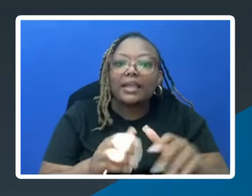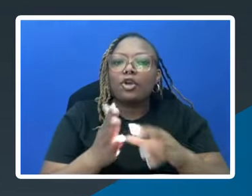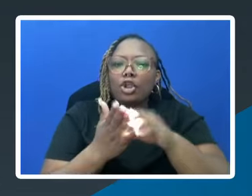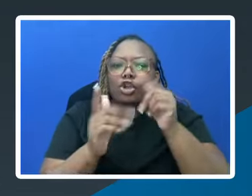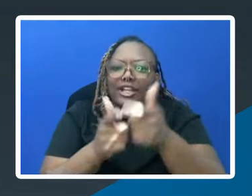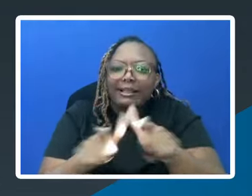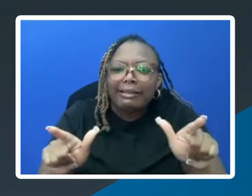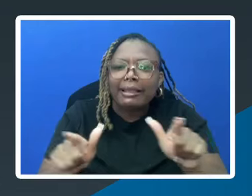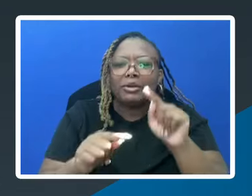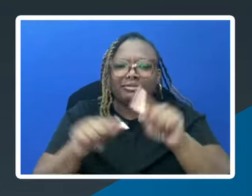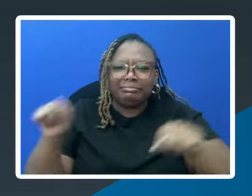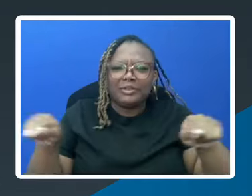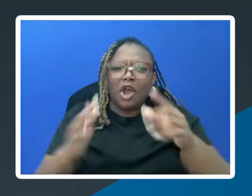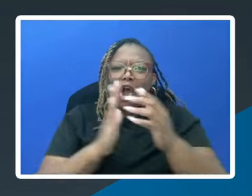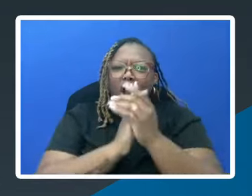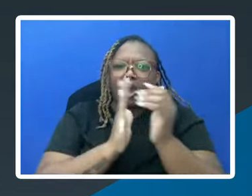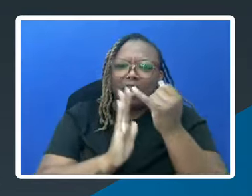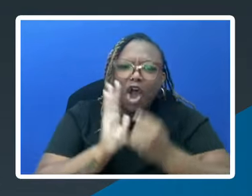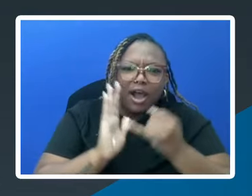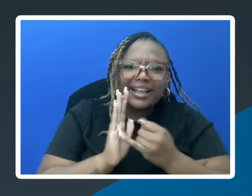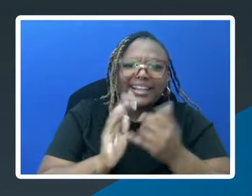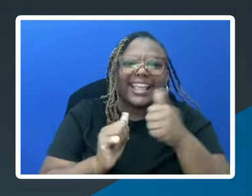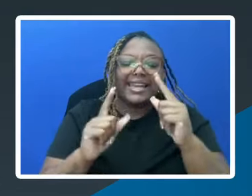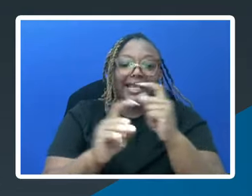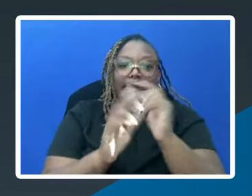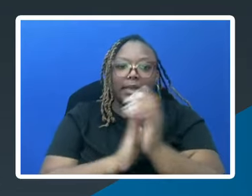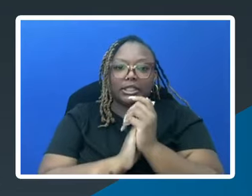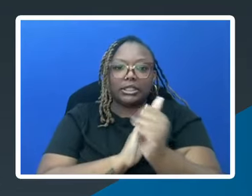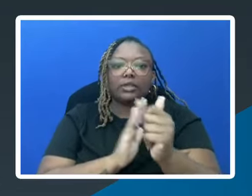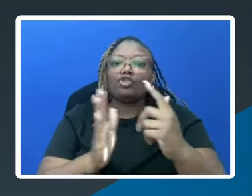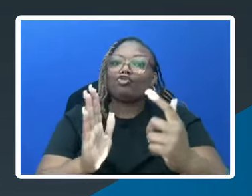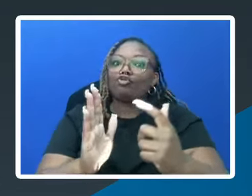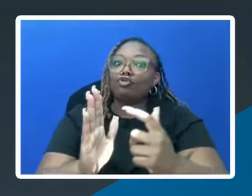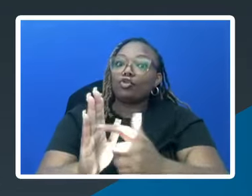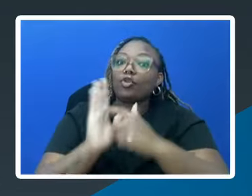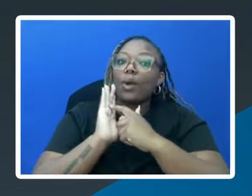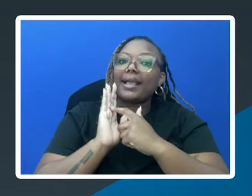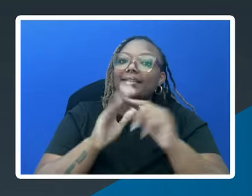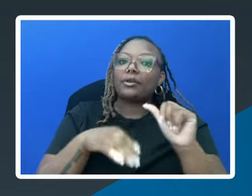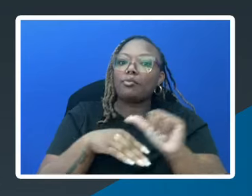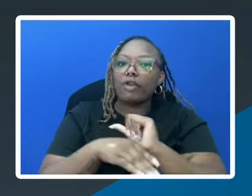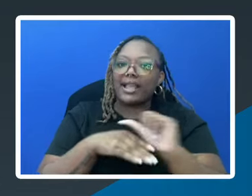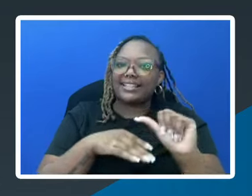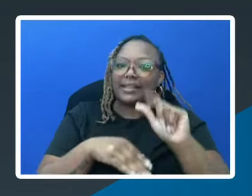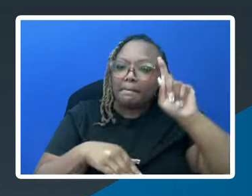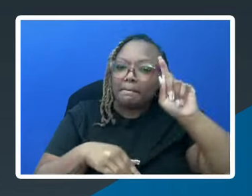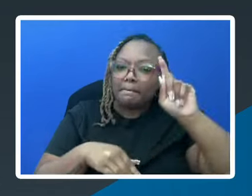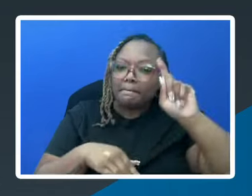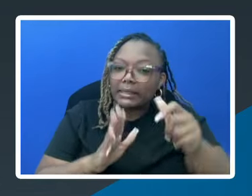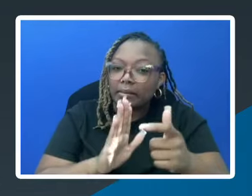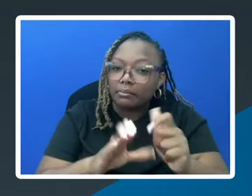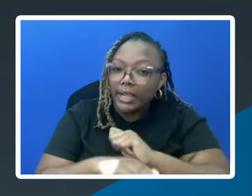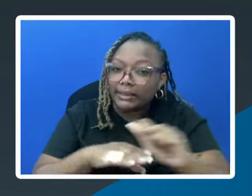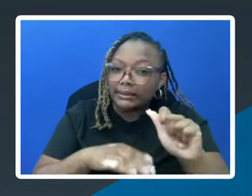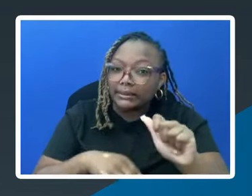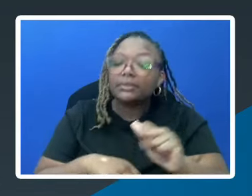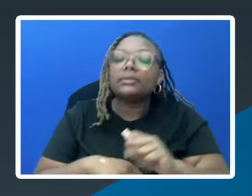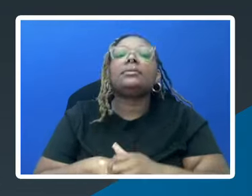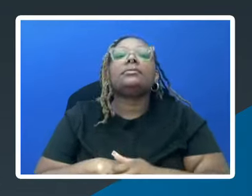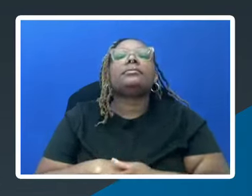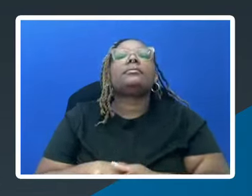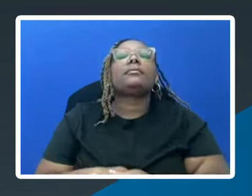right, any complex skill requires practice. You have to practice it. But